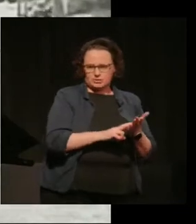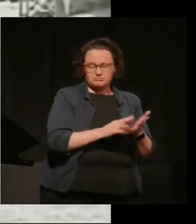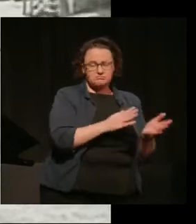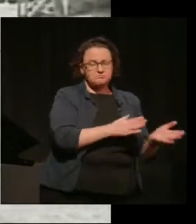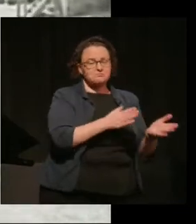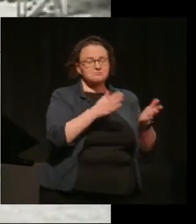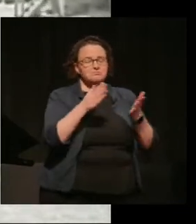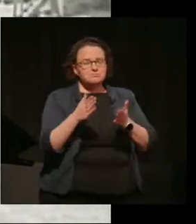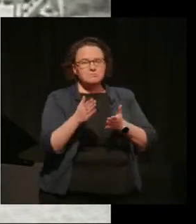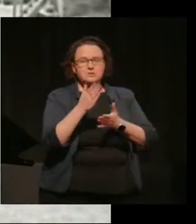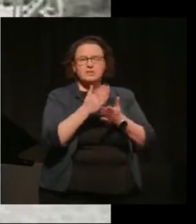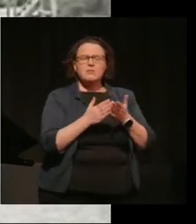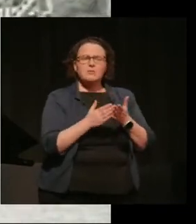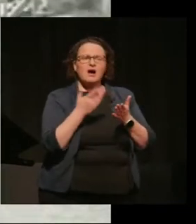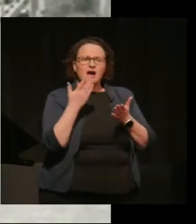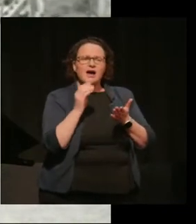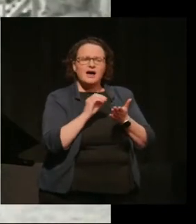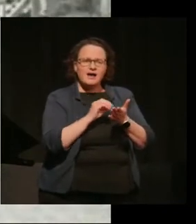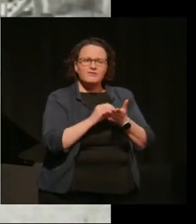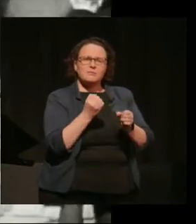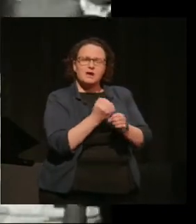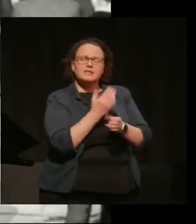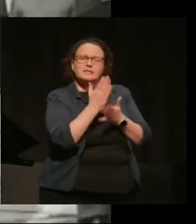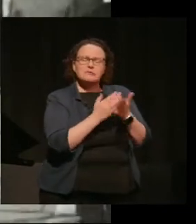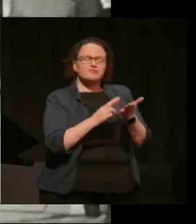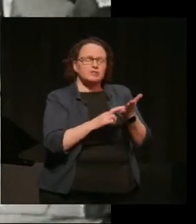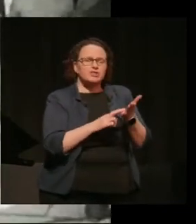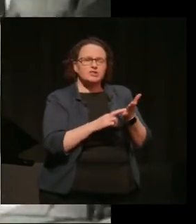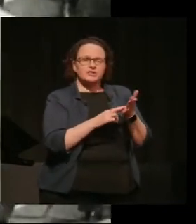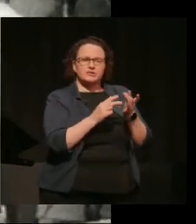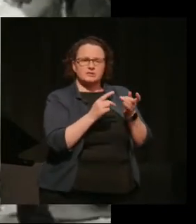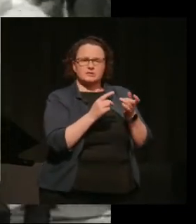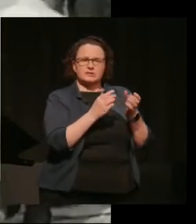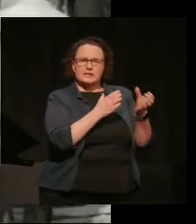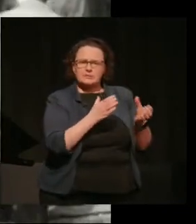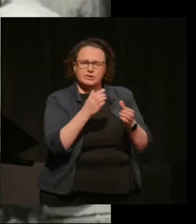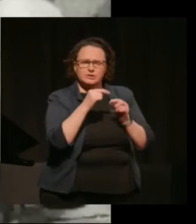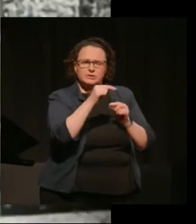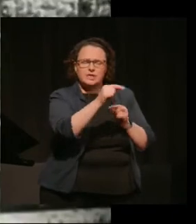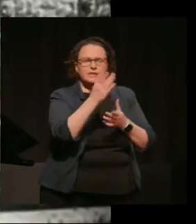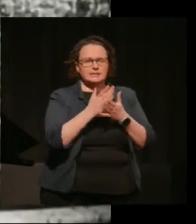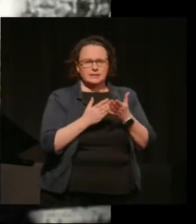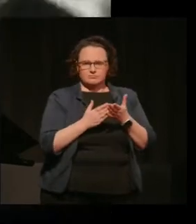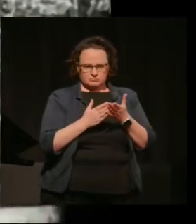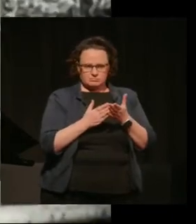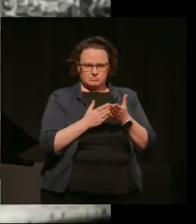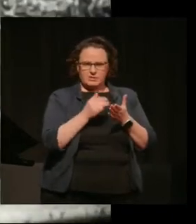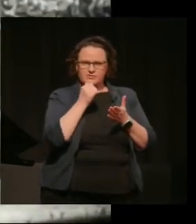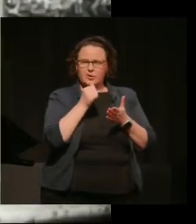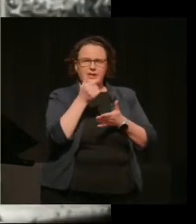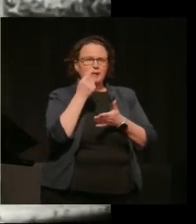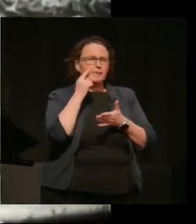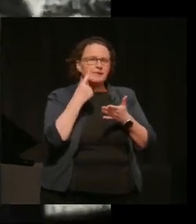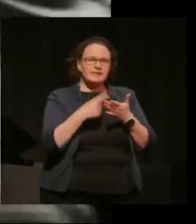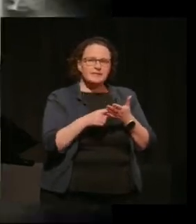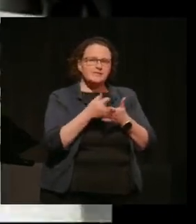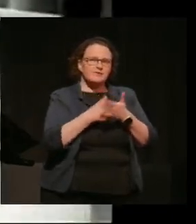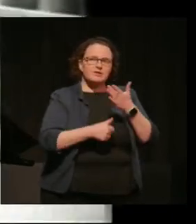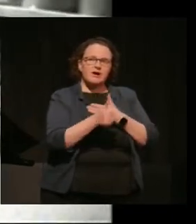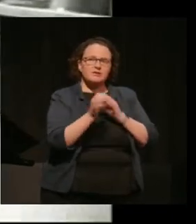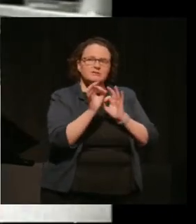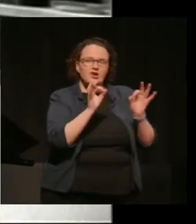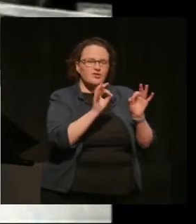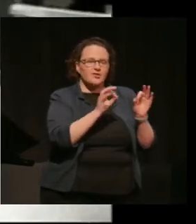those who marked just a few religious festivals, and atheists who didn't believe in God at all.